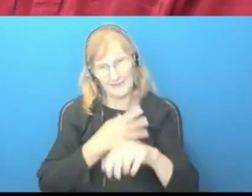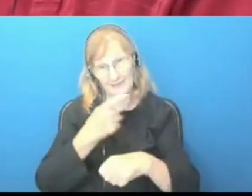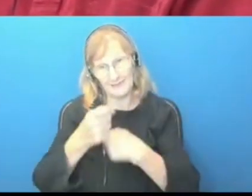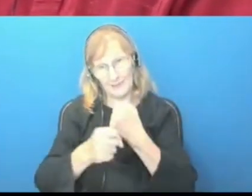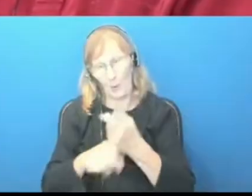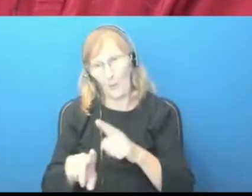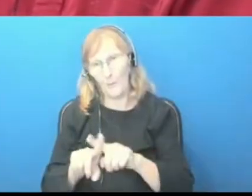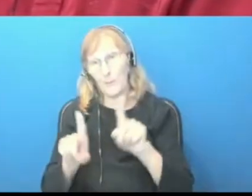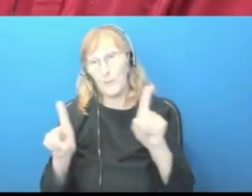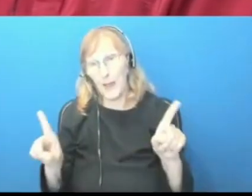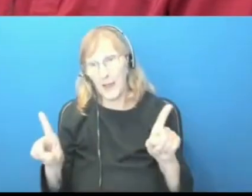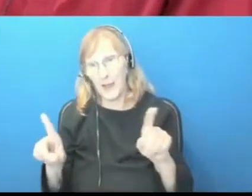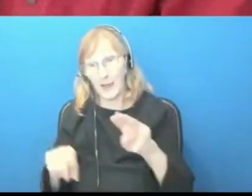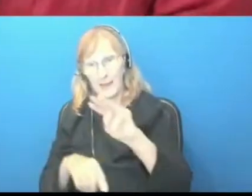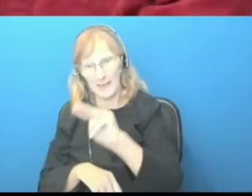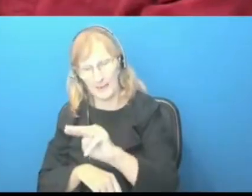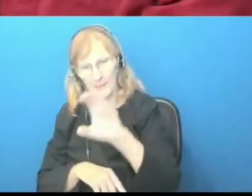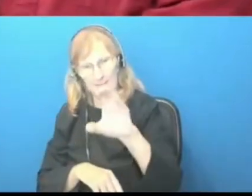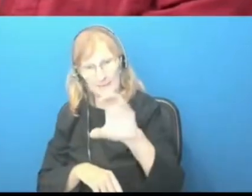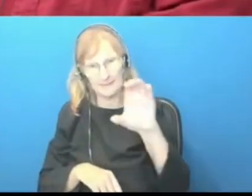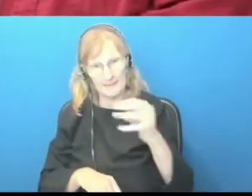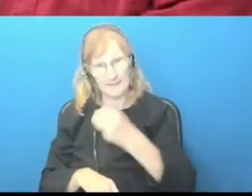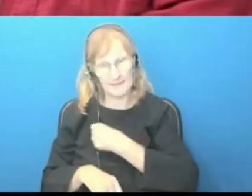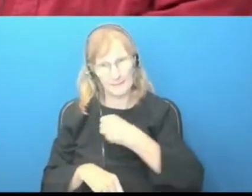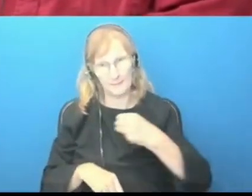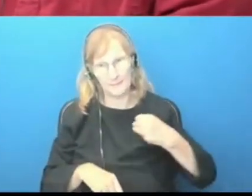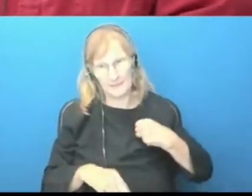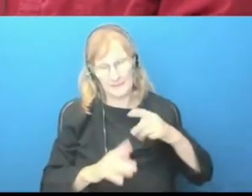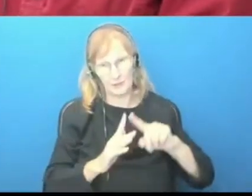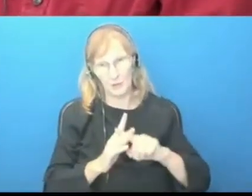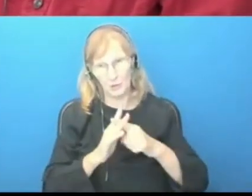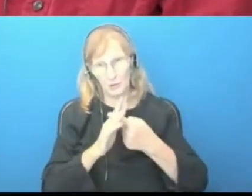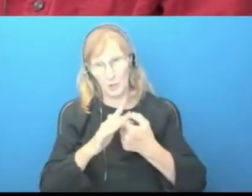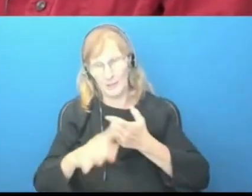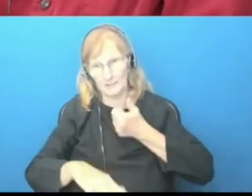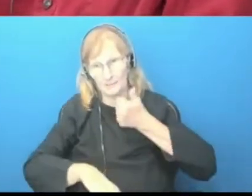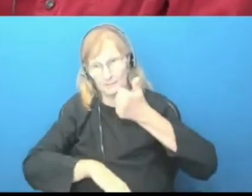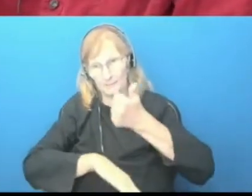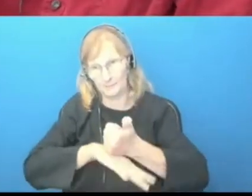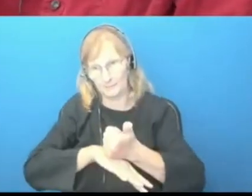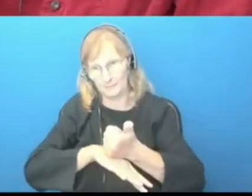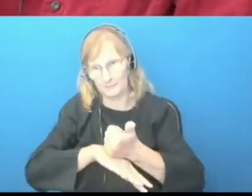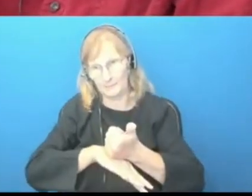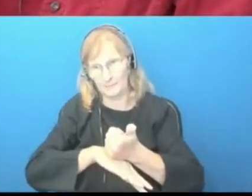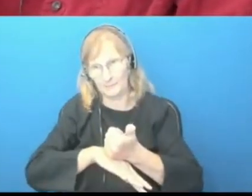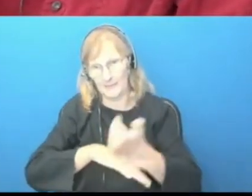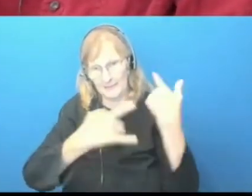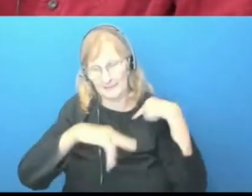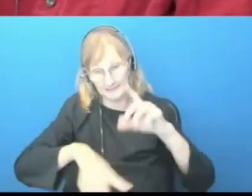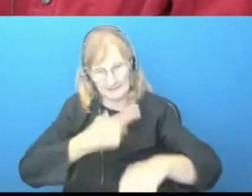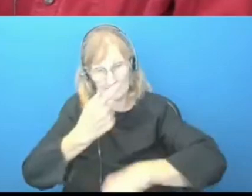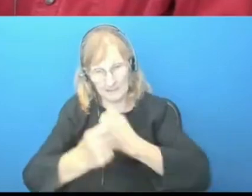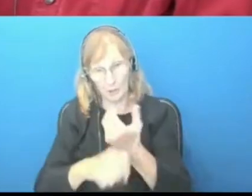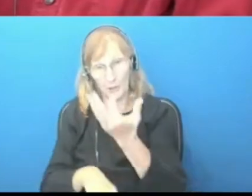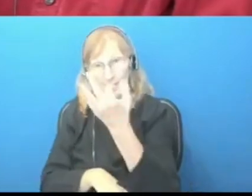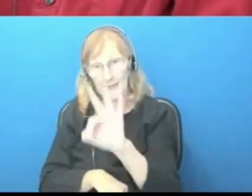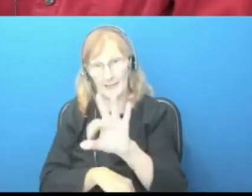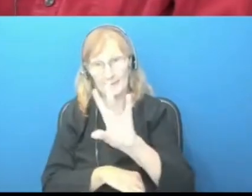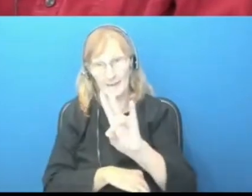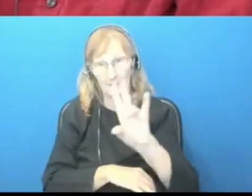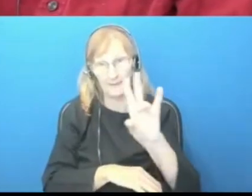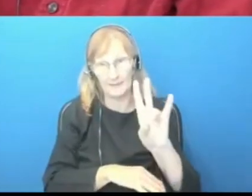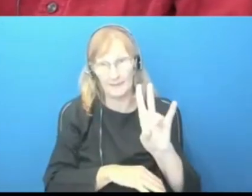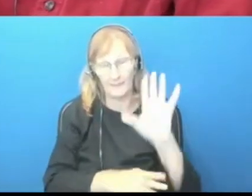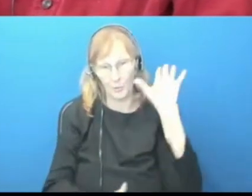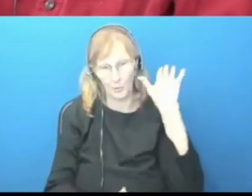of MCC, starting with MCC Atlanta since 1977, so almost